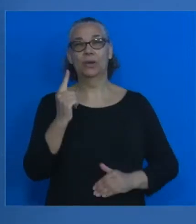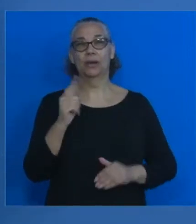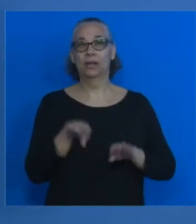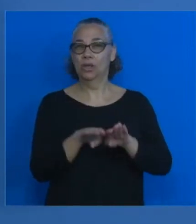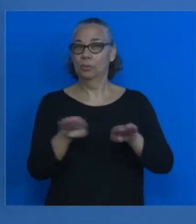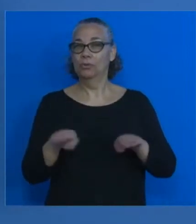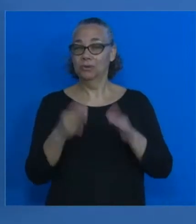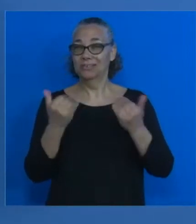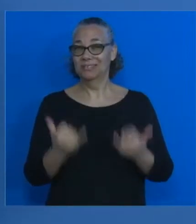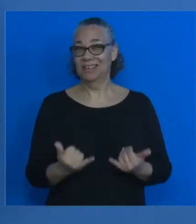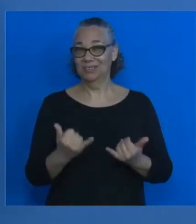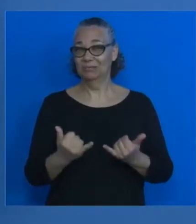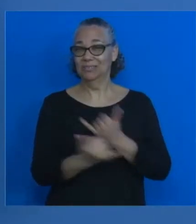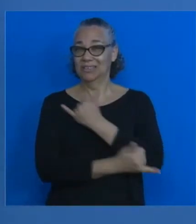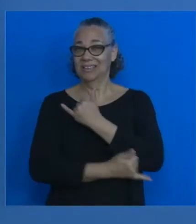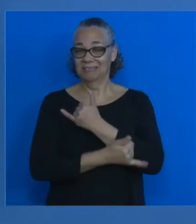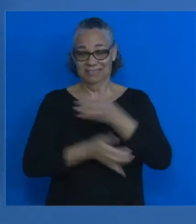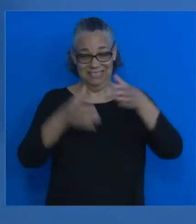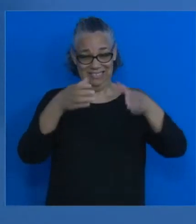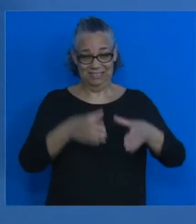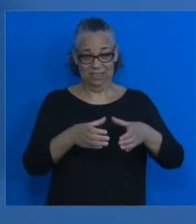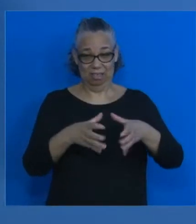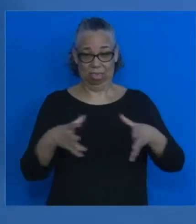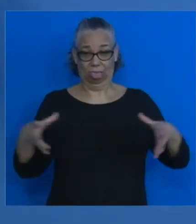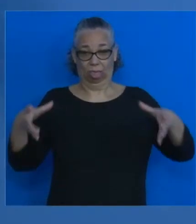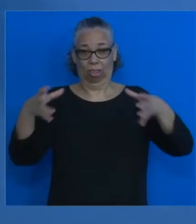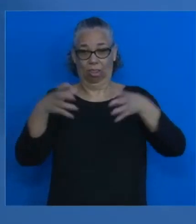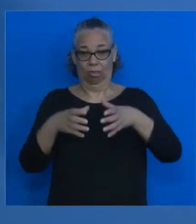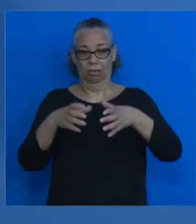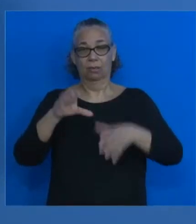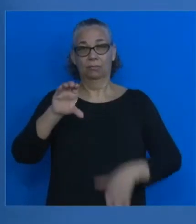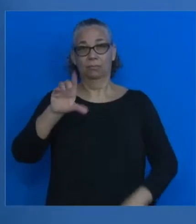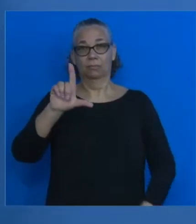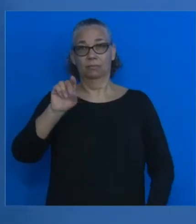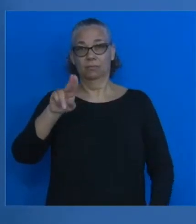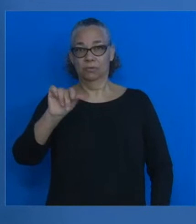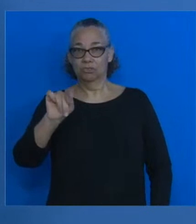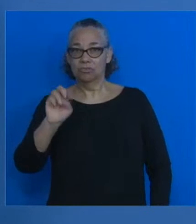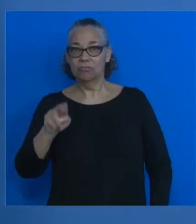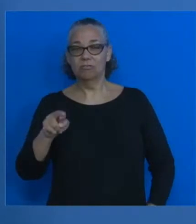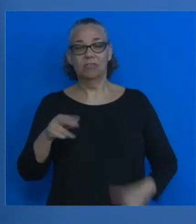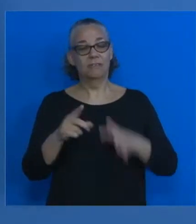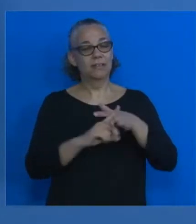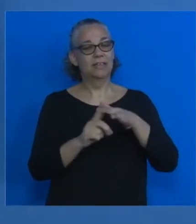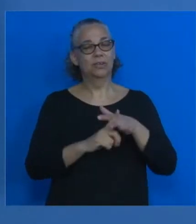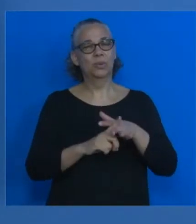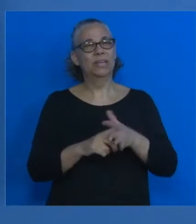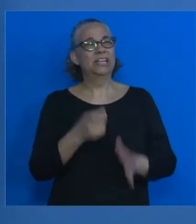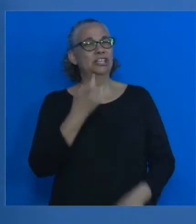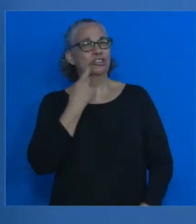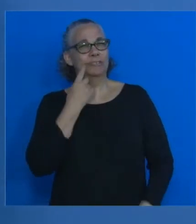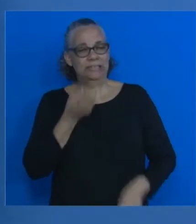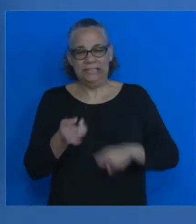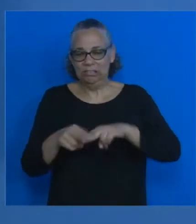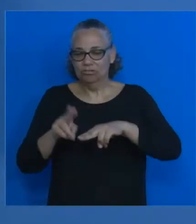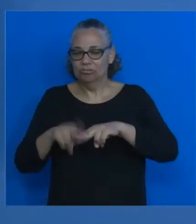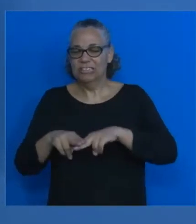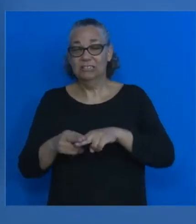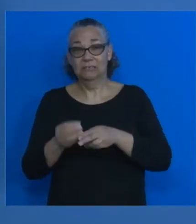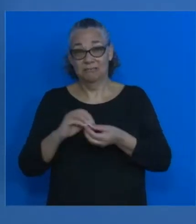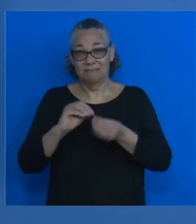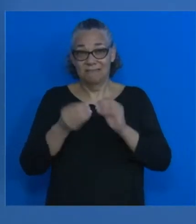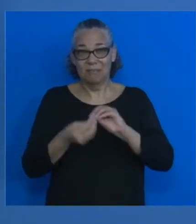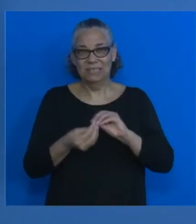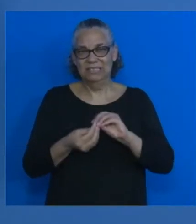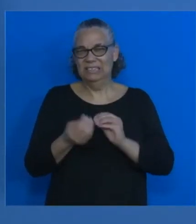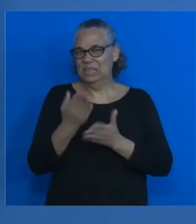current country status is now cluster of cases. With the recent uptick in local COVID-19 cases, there have been